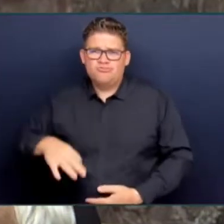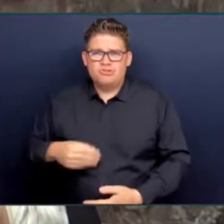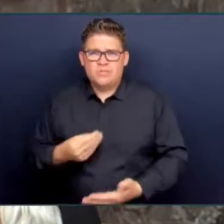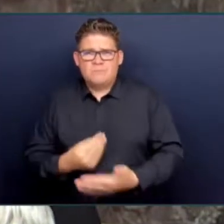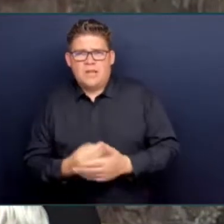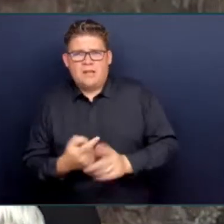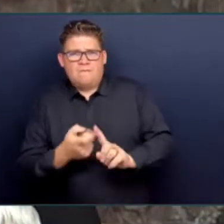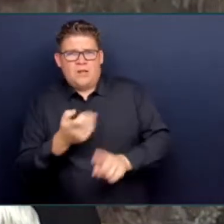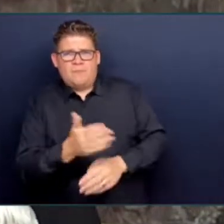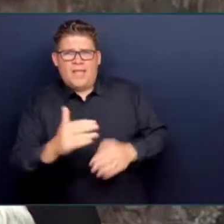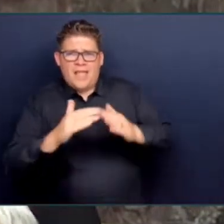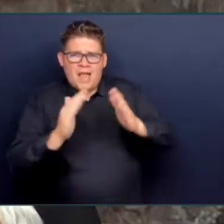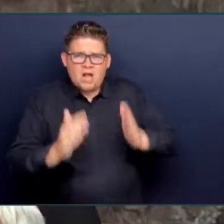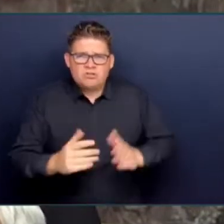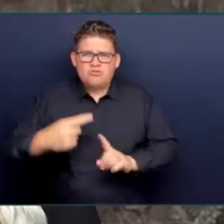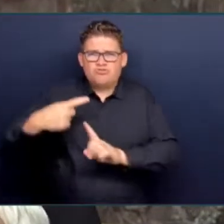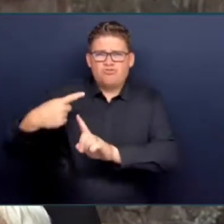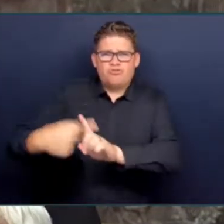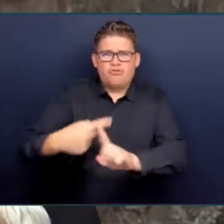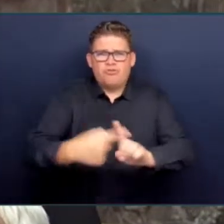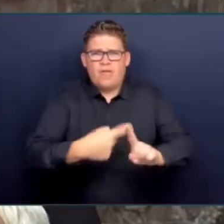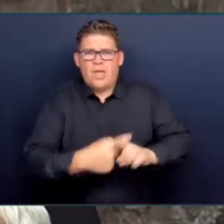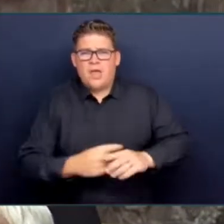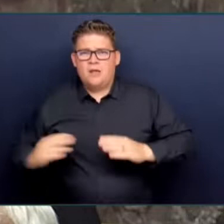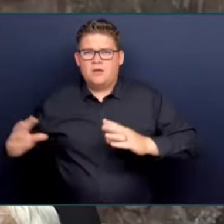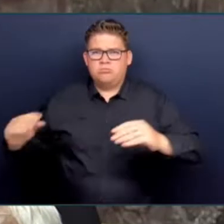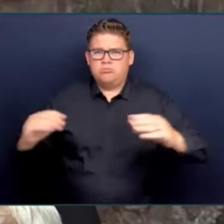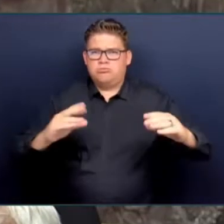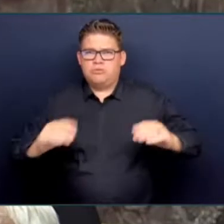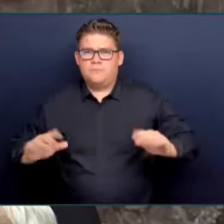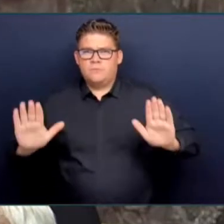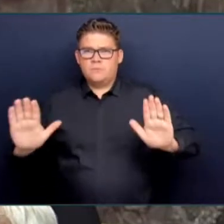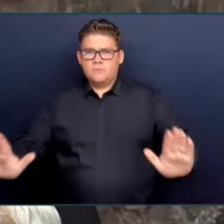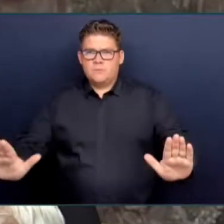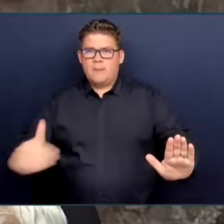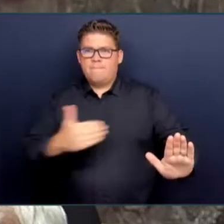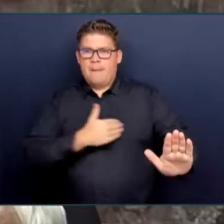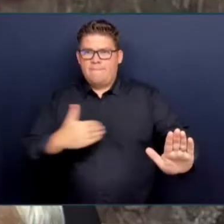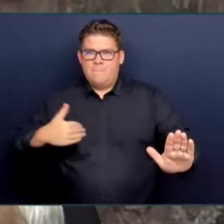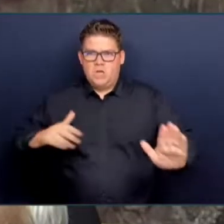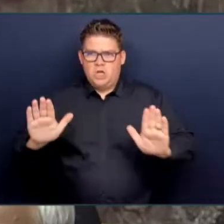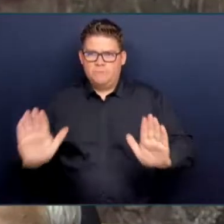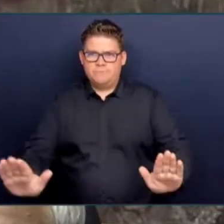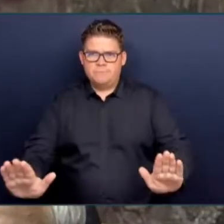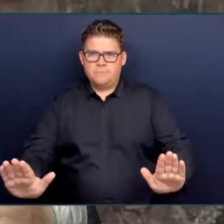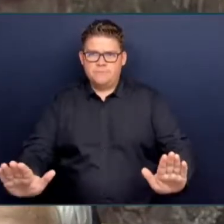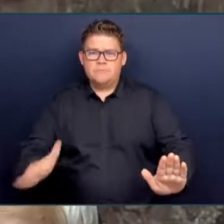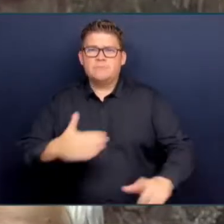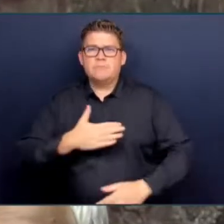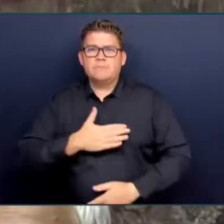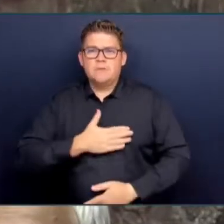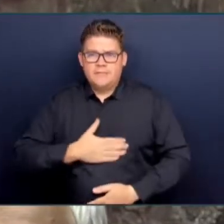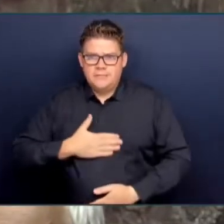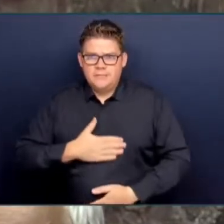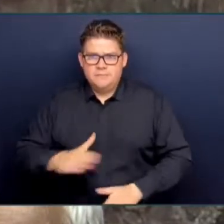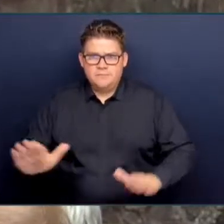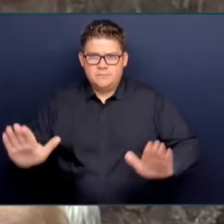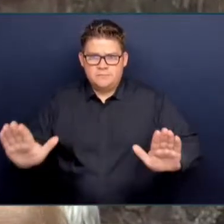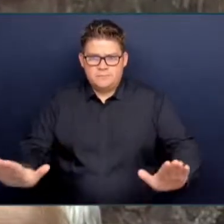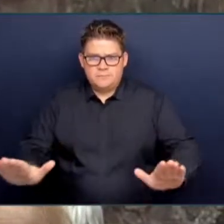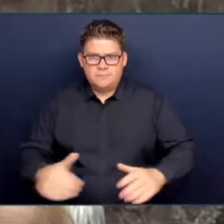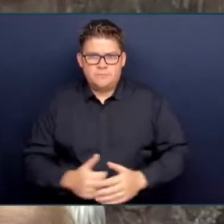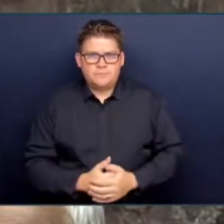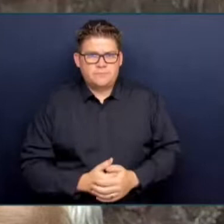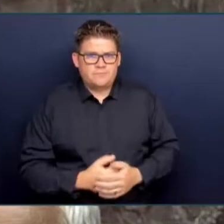Member, it's okay. Please, continue. Suggesting that renting was a wacky time. Again,